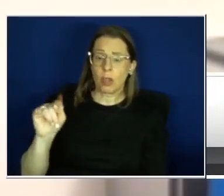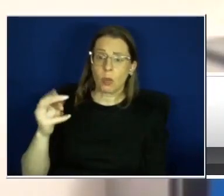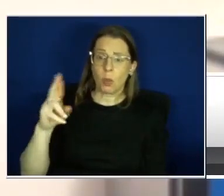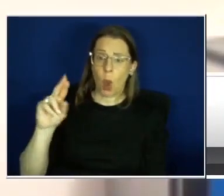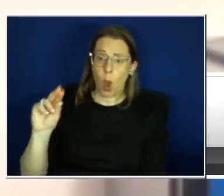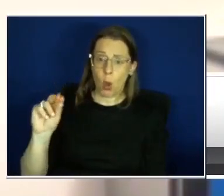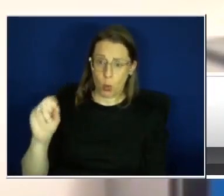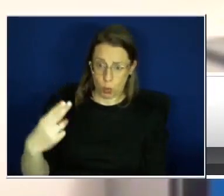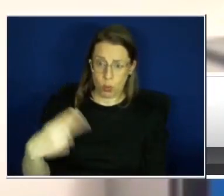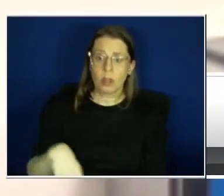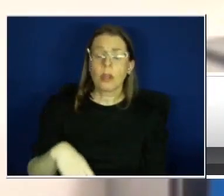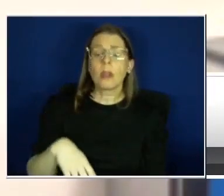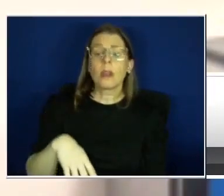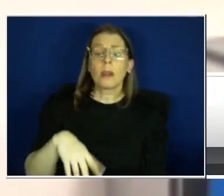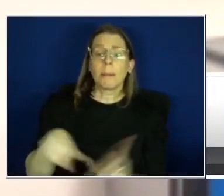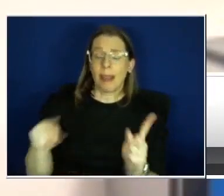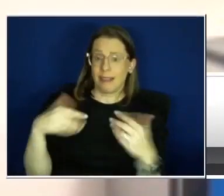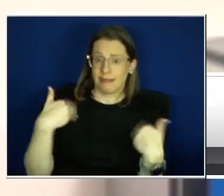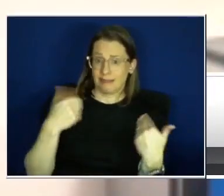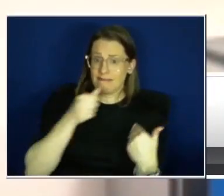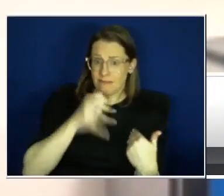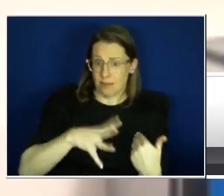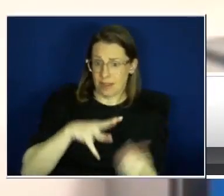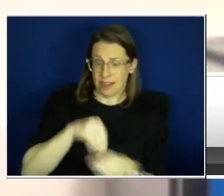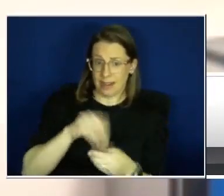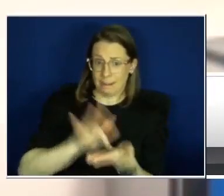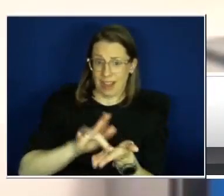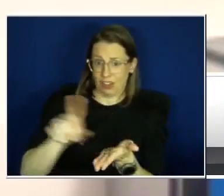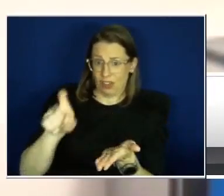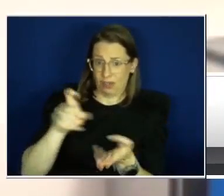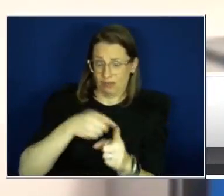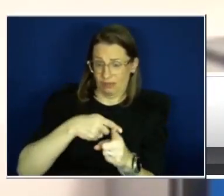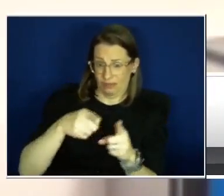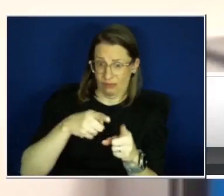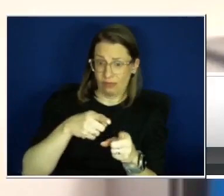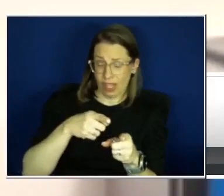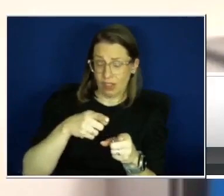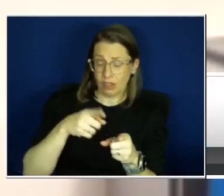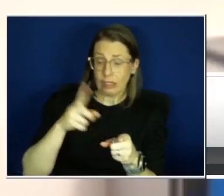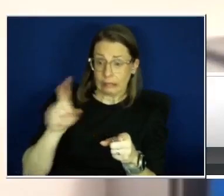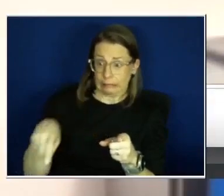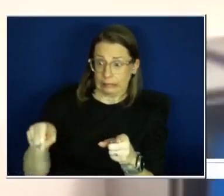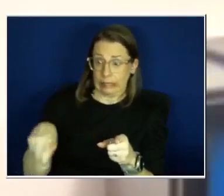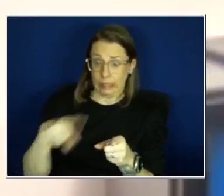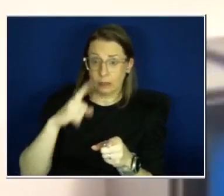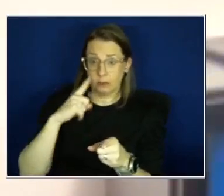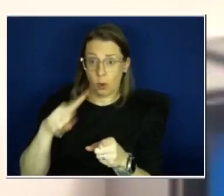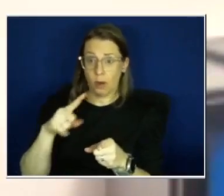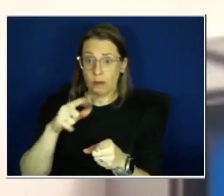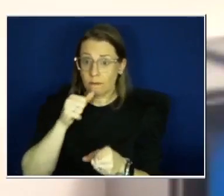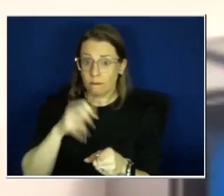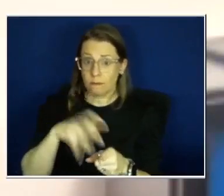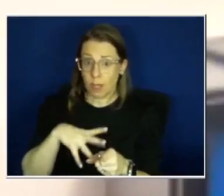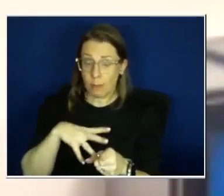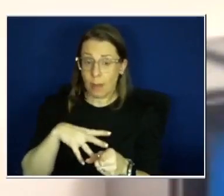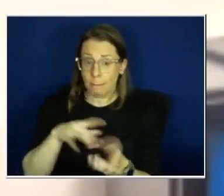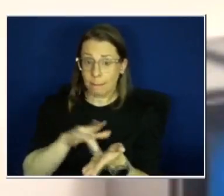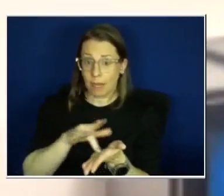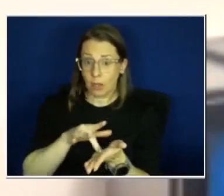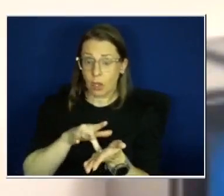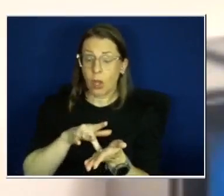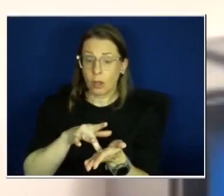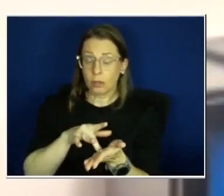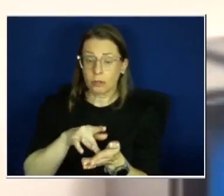in the medical field, there is a huge need right now for female medical practitioners, because we've learned through time and through our athletes